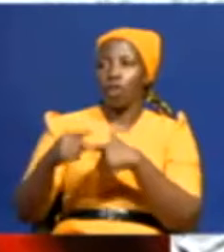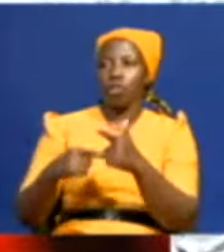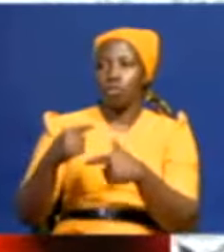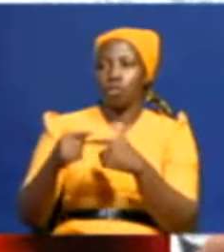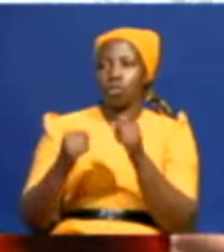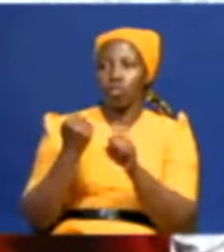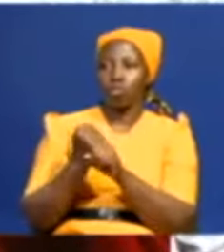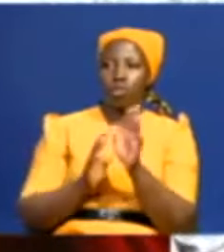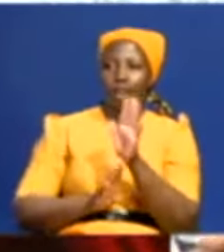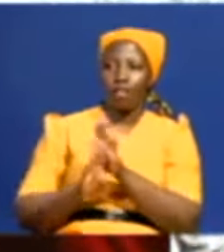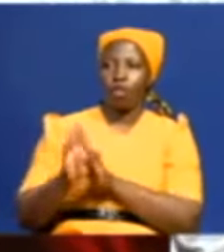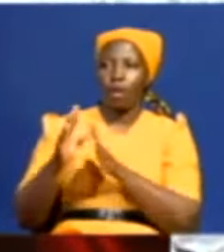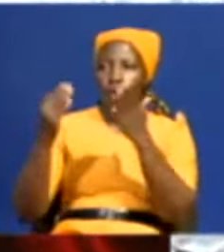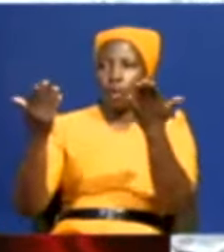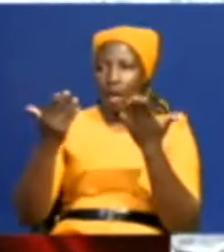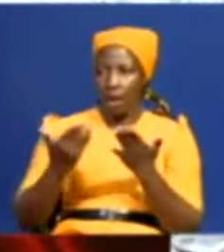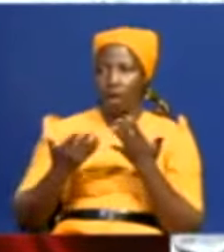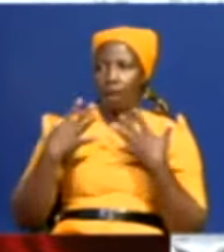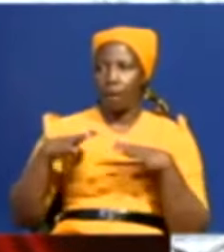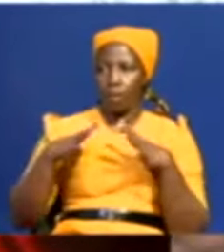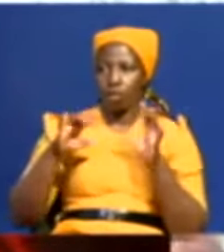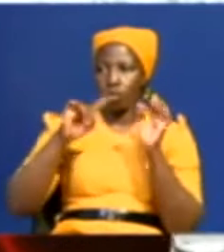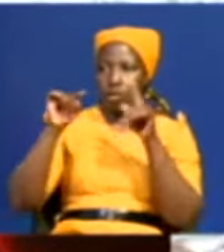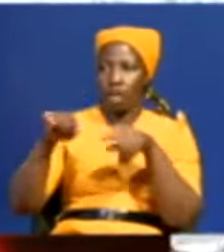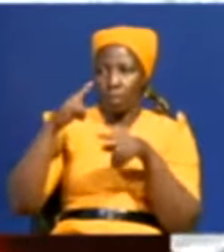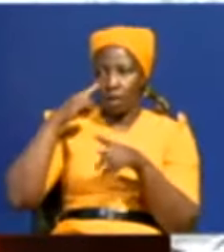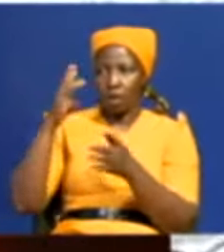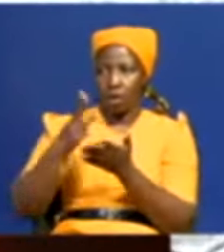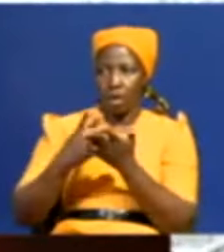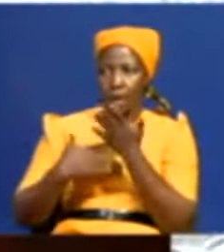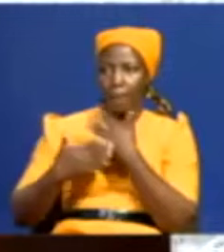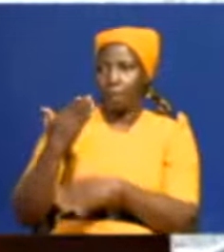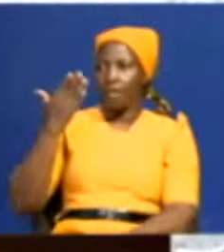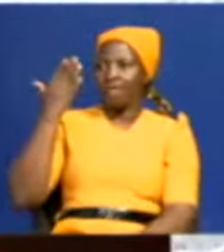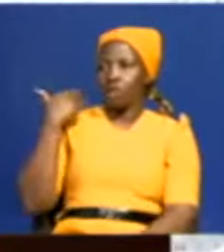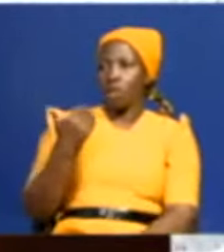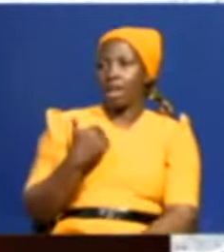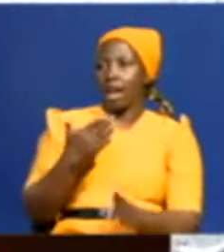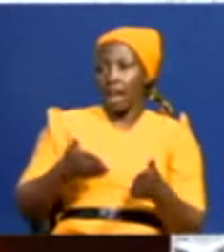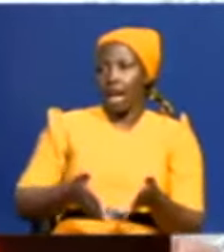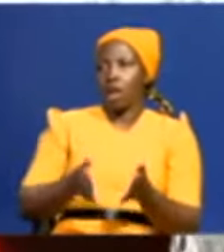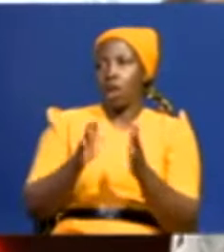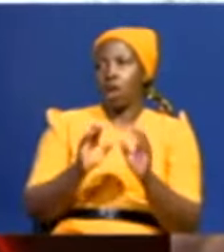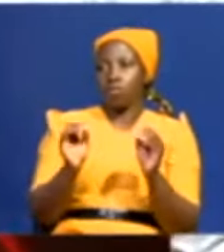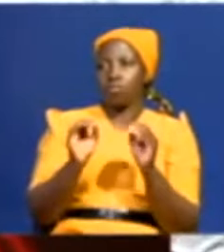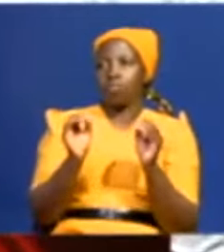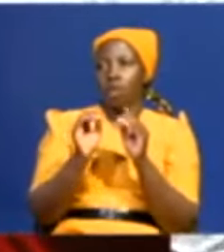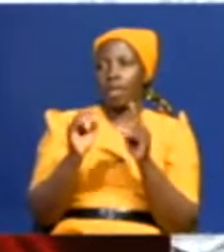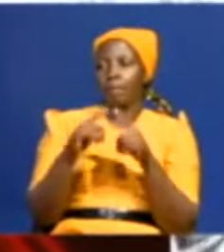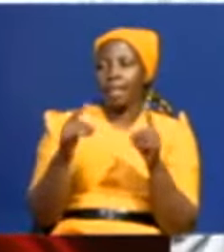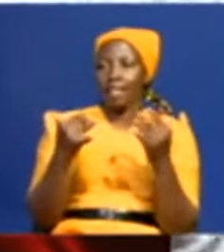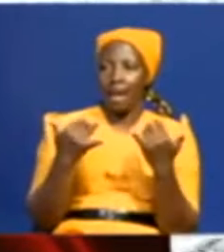development. We welcome people to come and witness. Previously, we did not have a road in Ngothi Island. And at